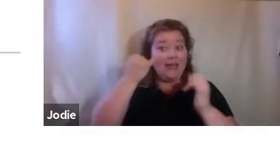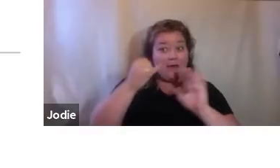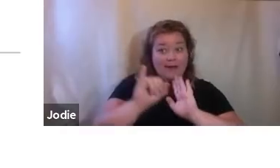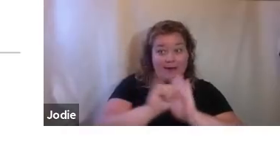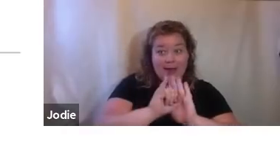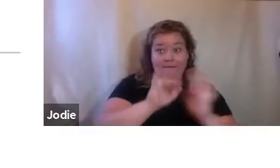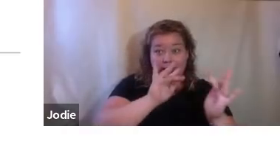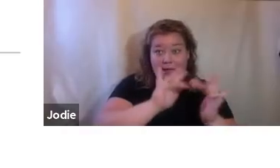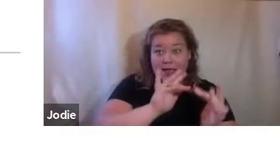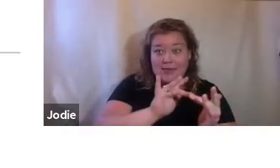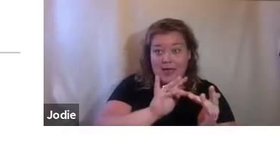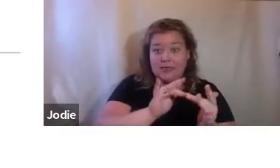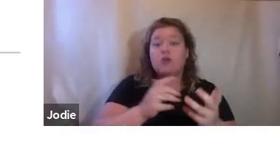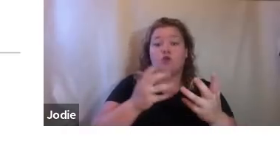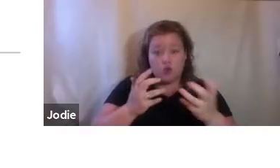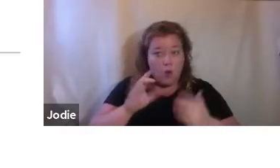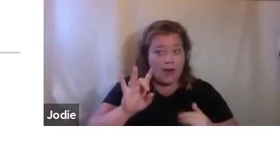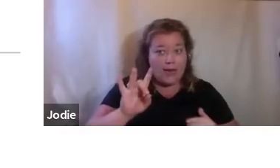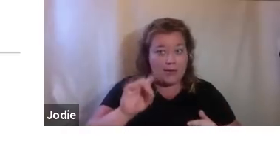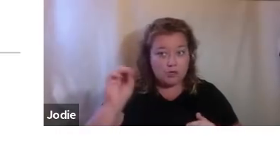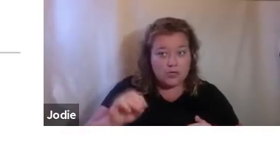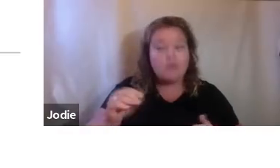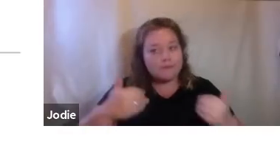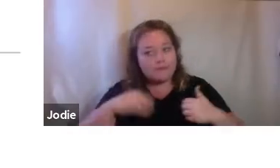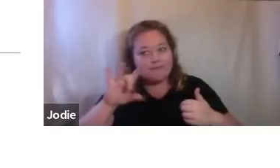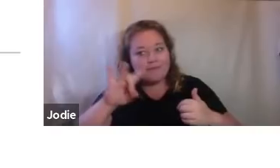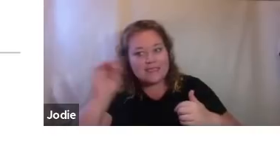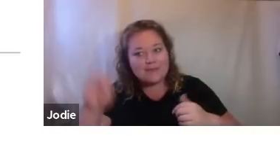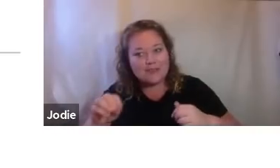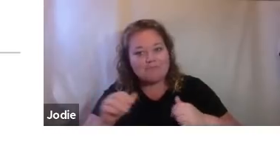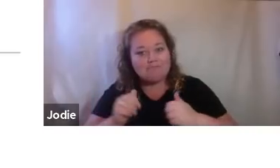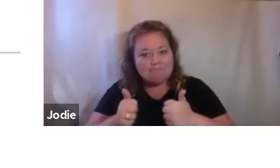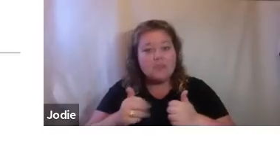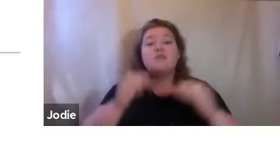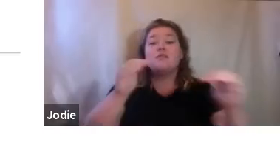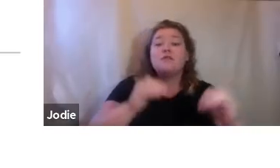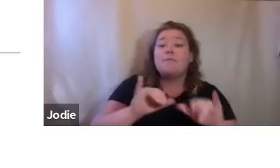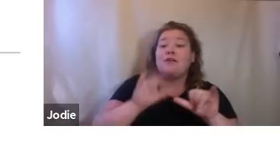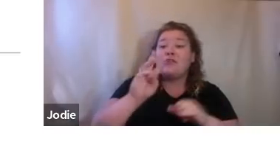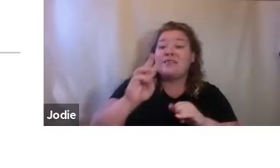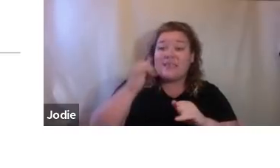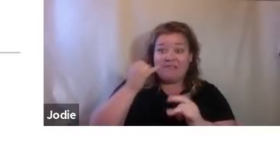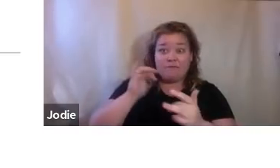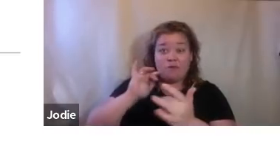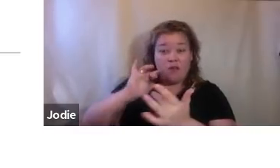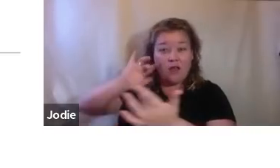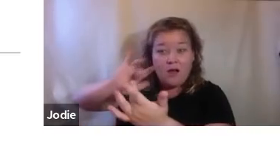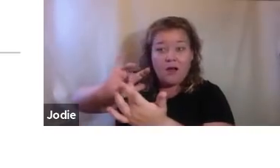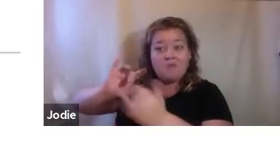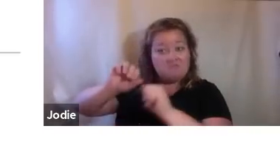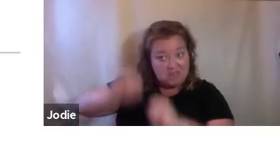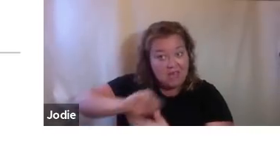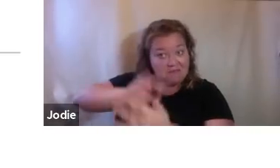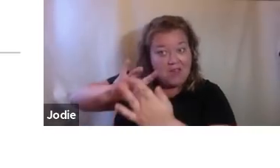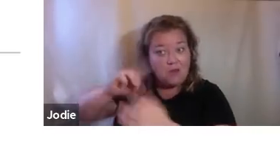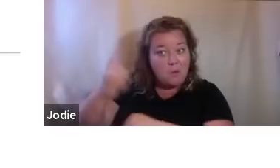80%. And again, doing well there. Contacts reached within 1 to 2 days. So these are when we reach the cases, we